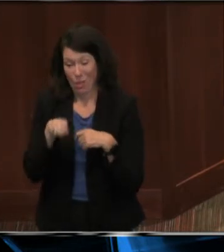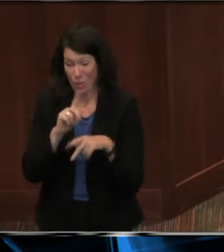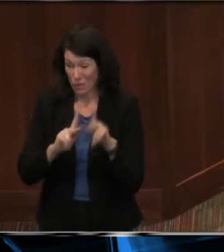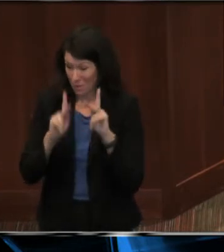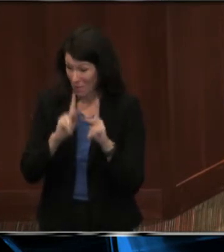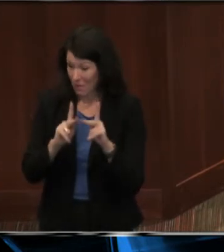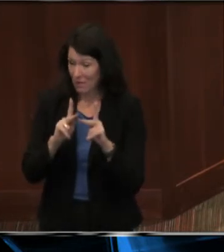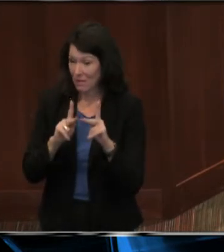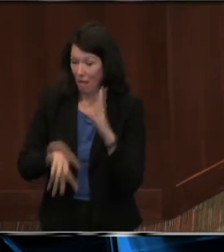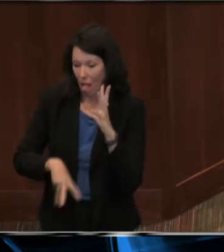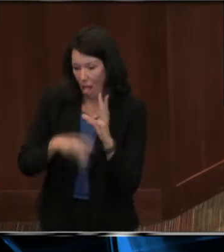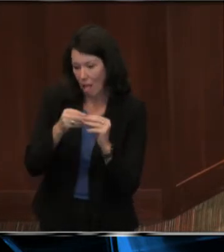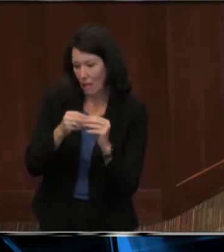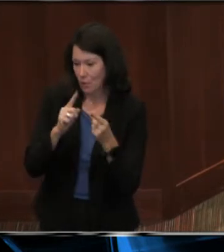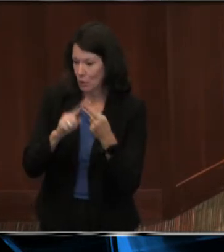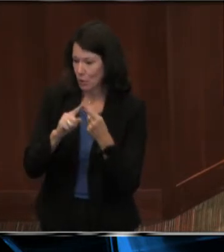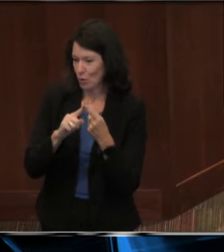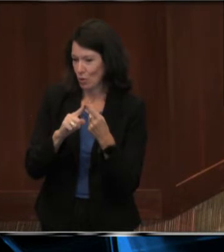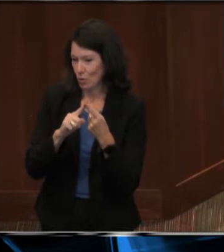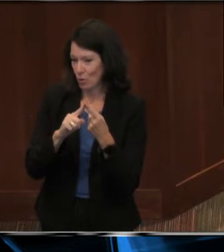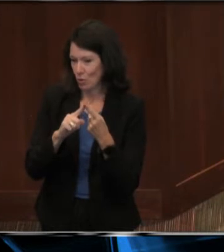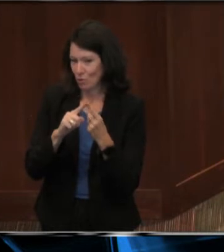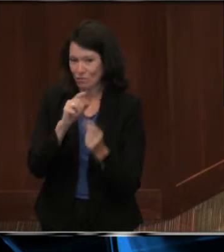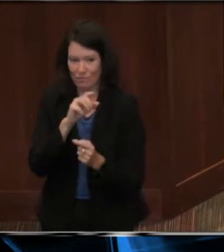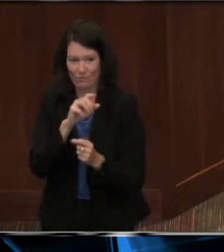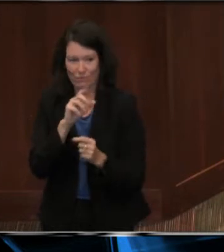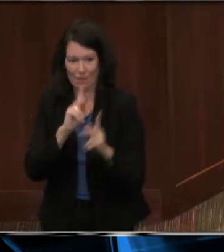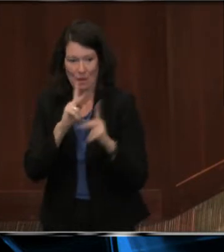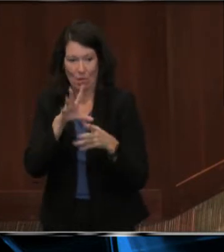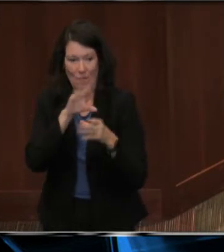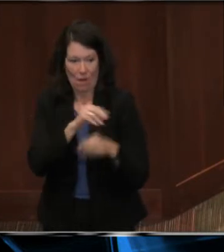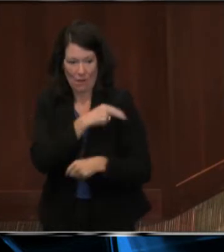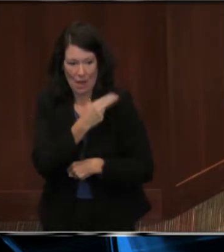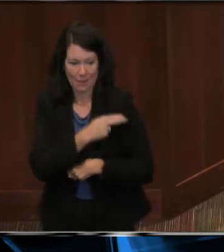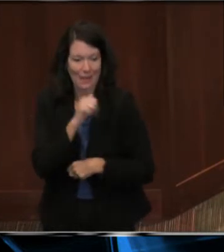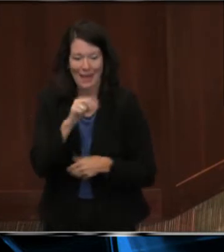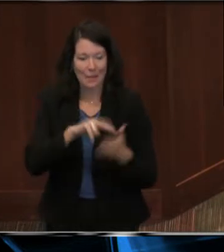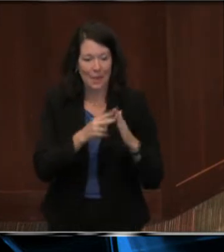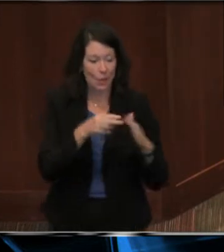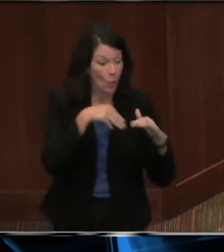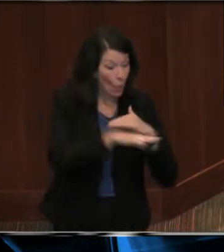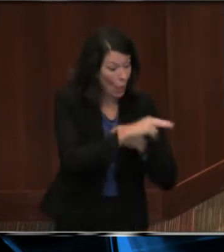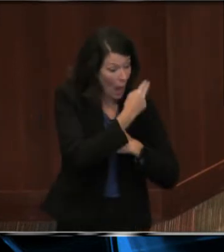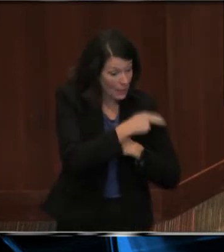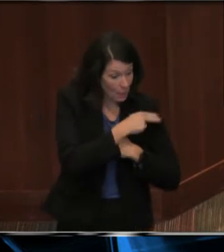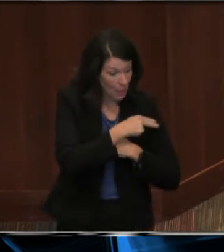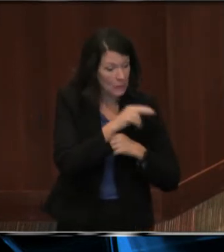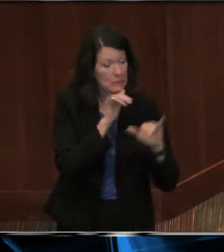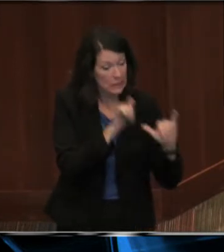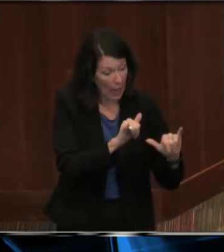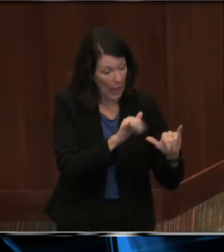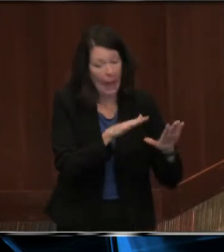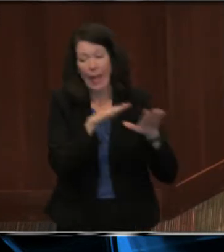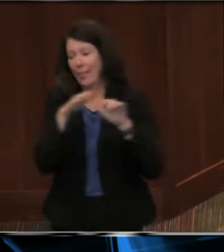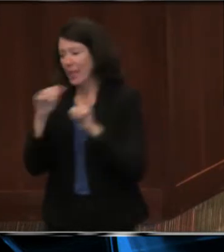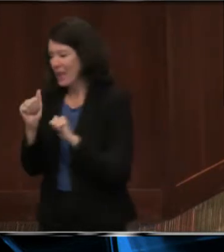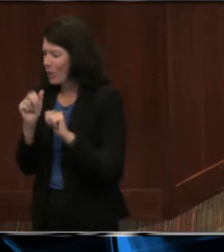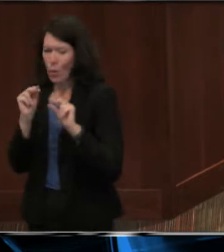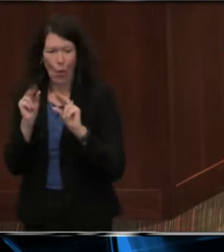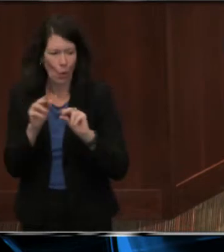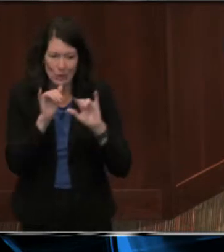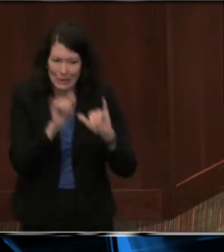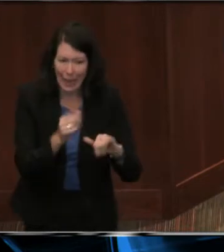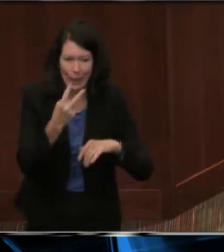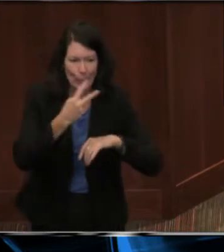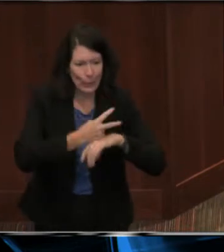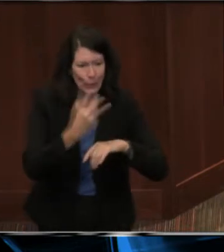cases actually add up to the census of the hospital. So it's not just that you go in and leave, you spend several days to weeks.